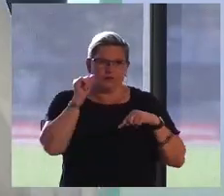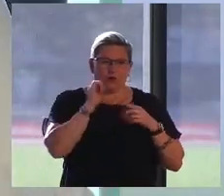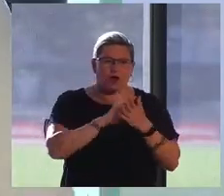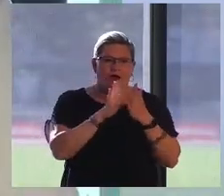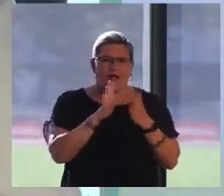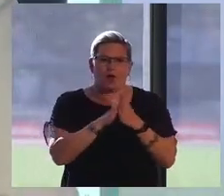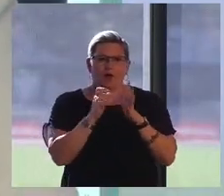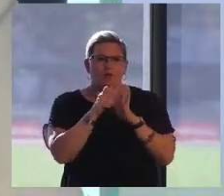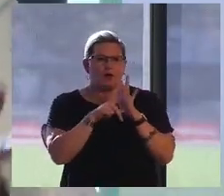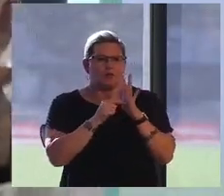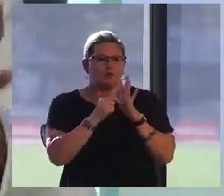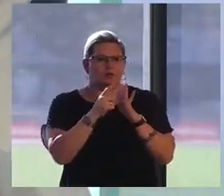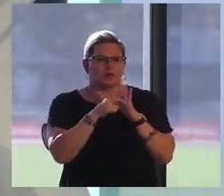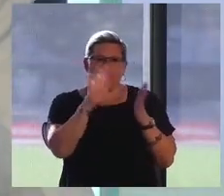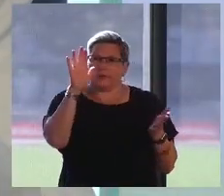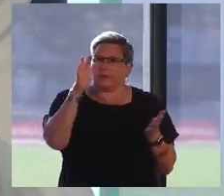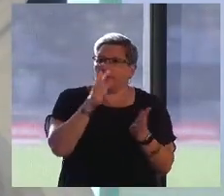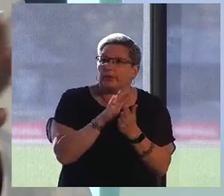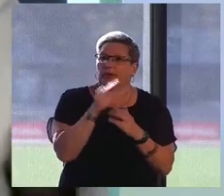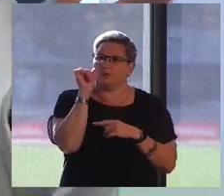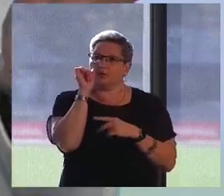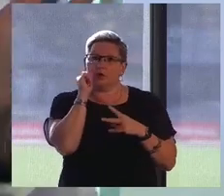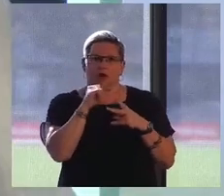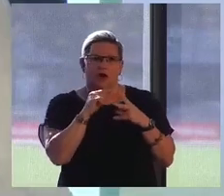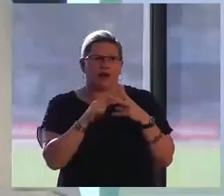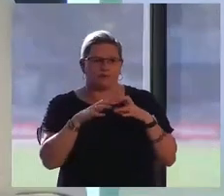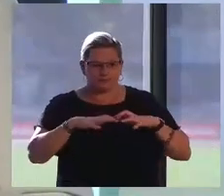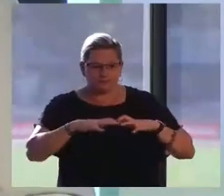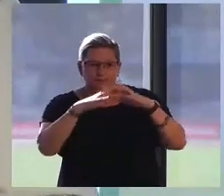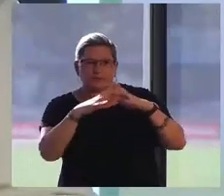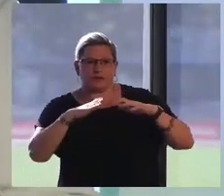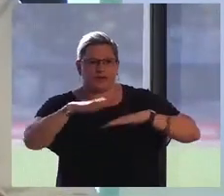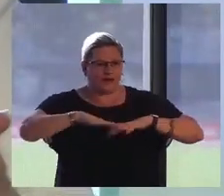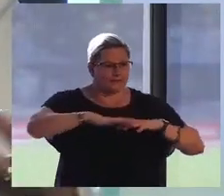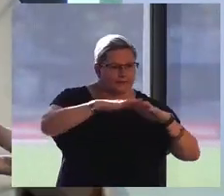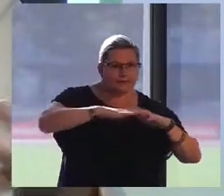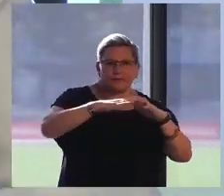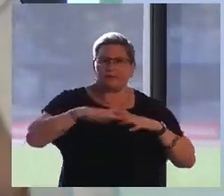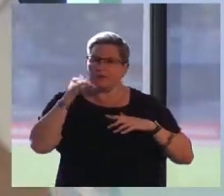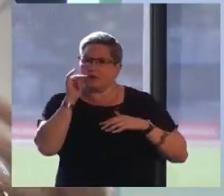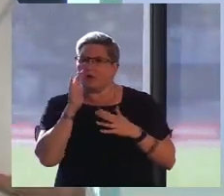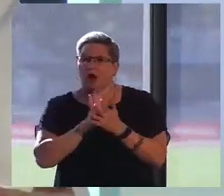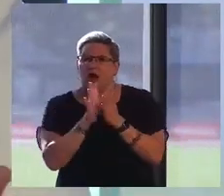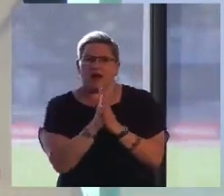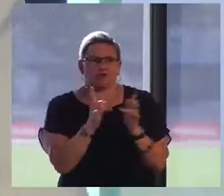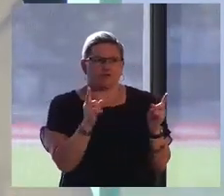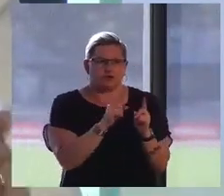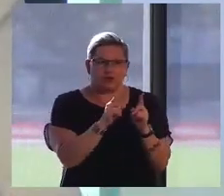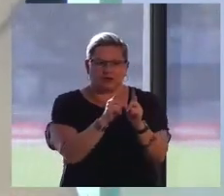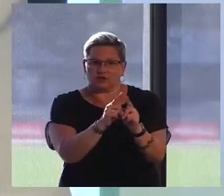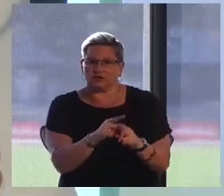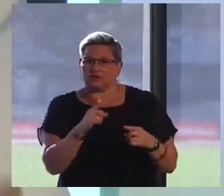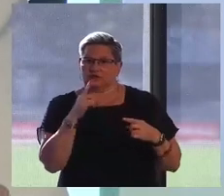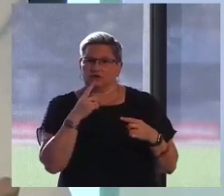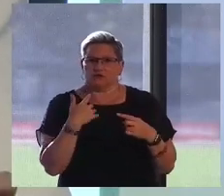how to restore landscapes. We know how to change every sector of our economy to be regenerative. We have